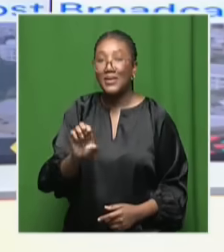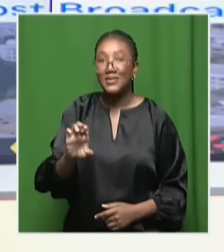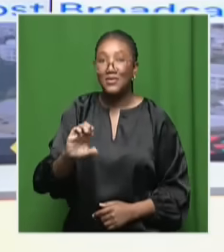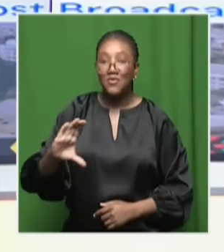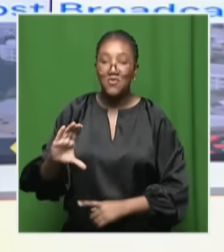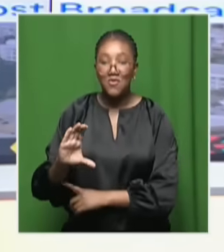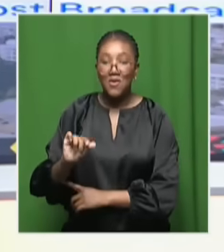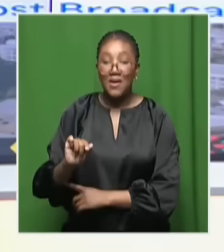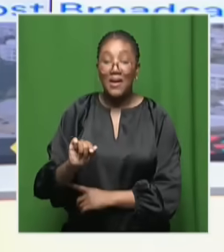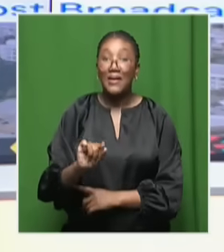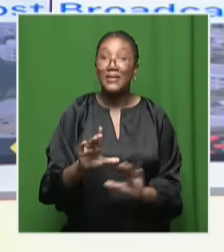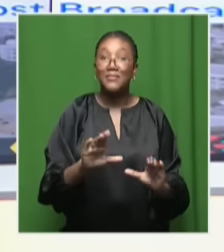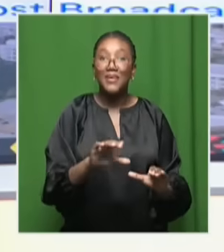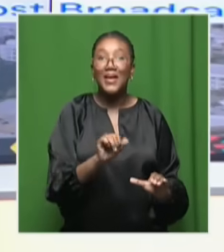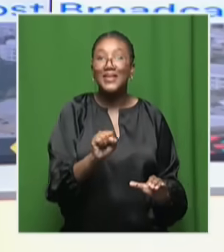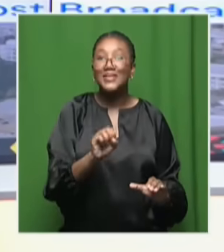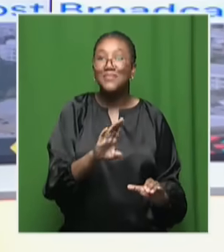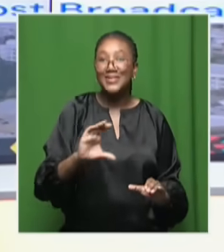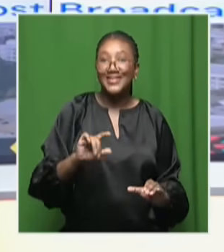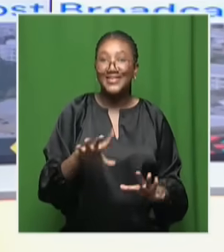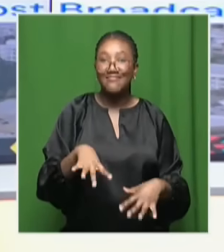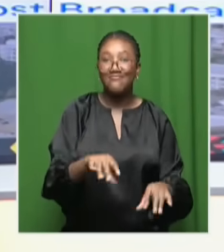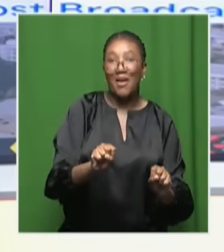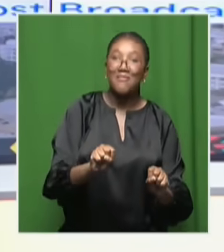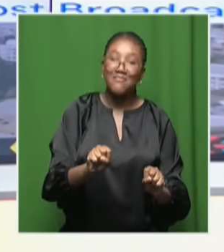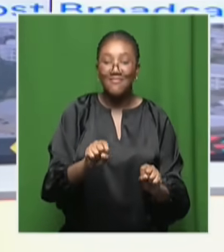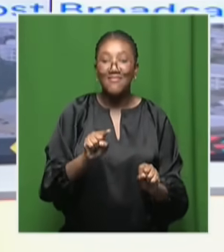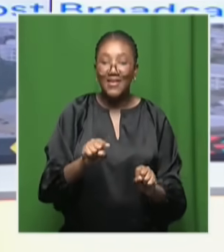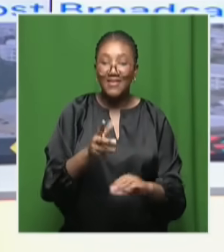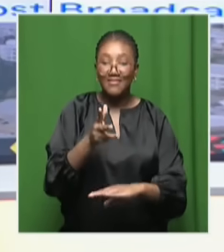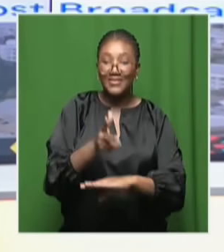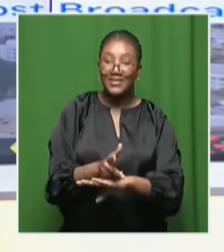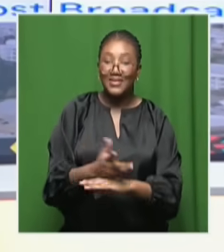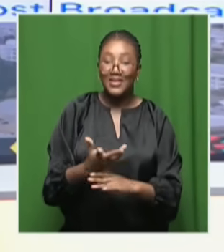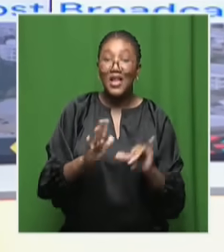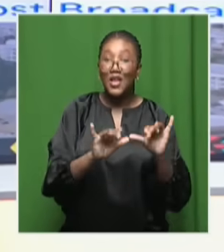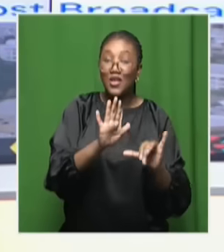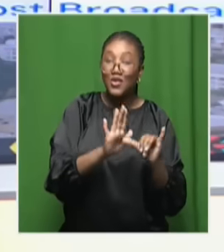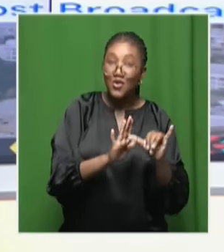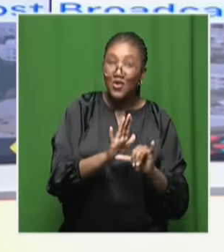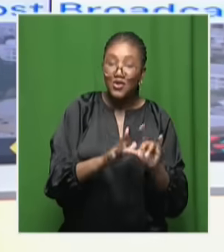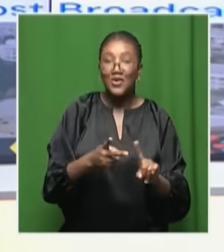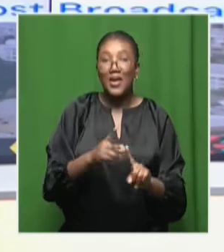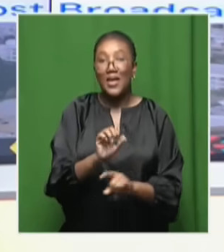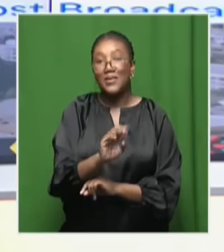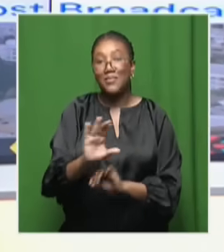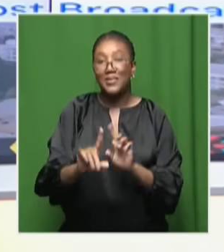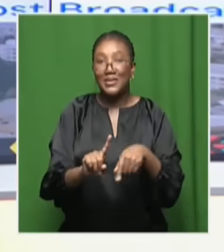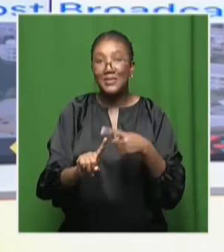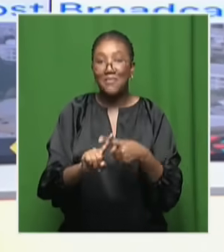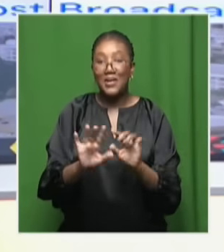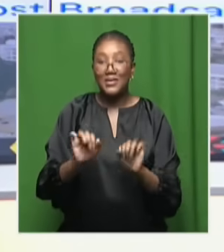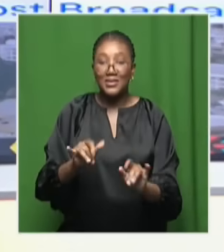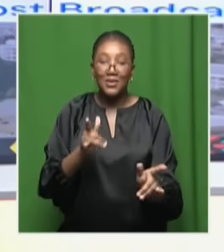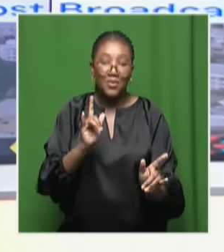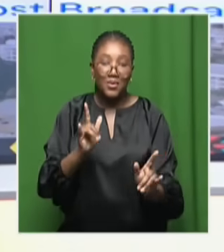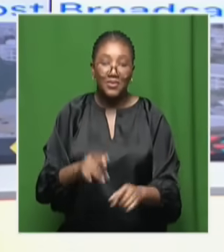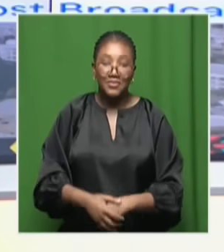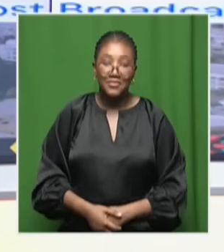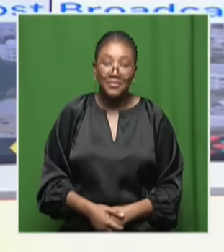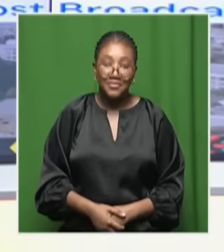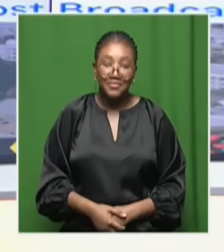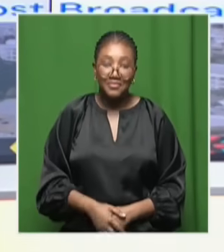serve as the host broadcaster. We're also available on YouTube and SABC Plus. Stay tuned as we continue with all of that action. Let's leave it there for